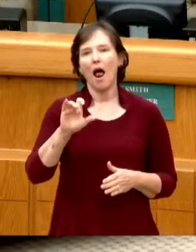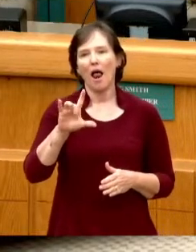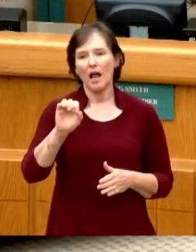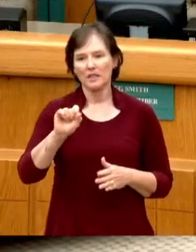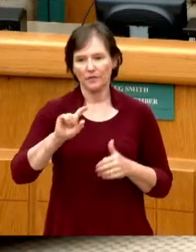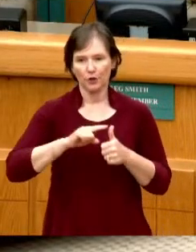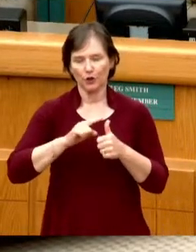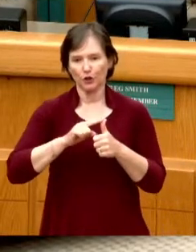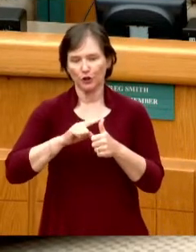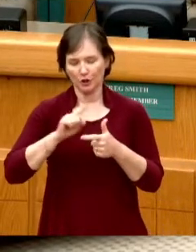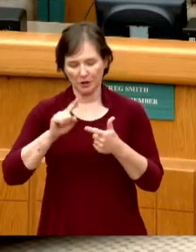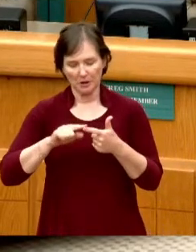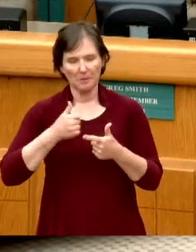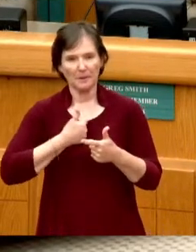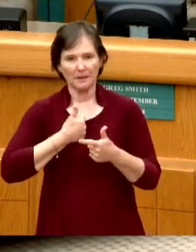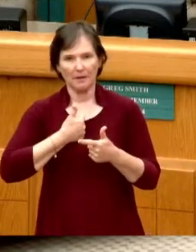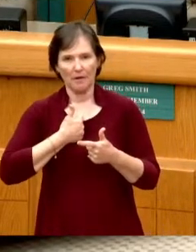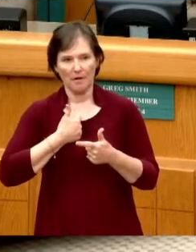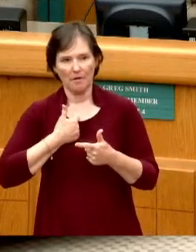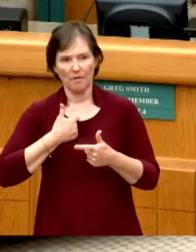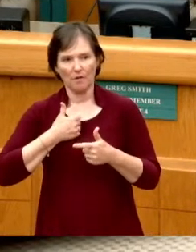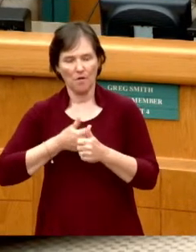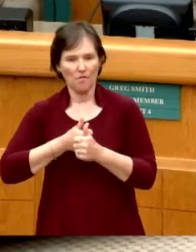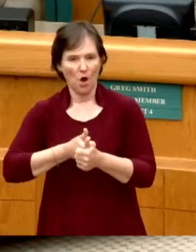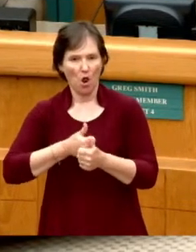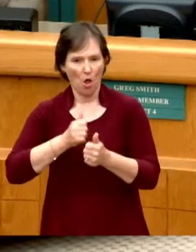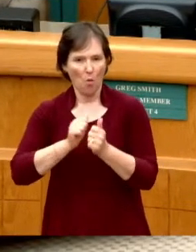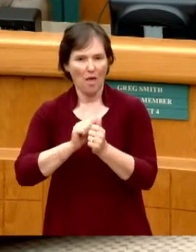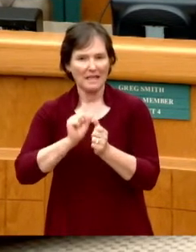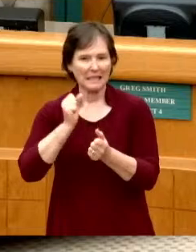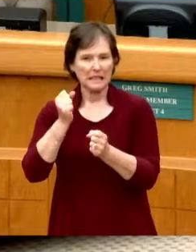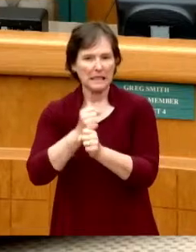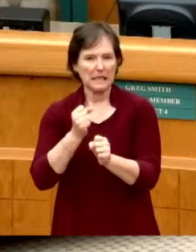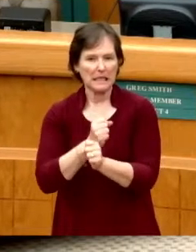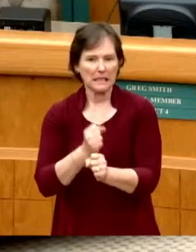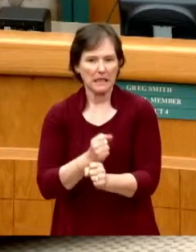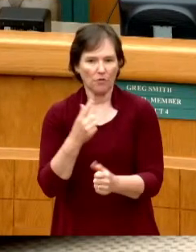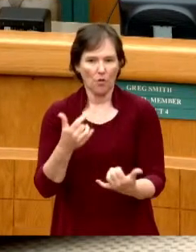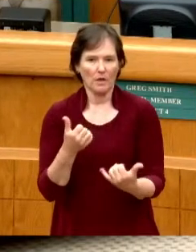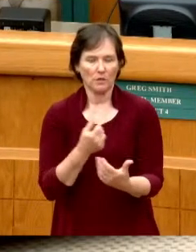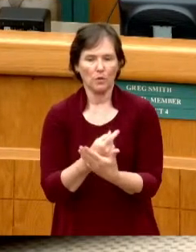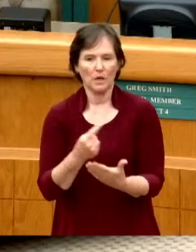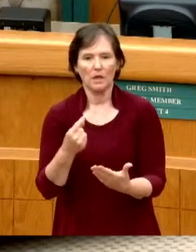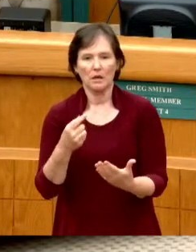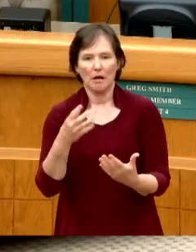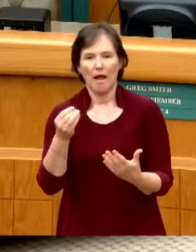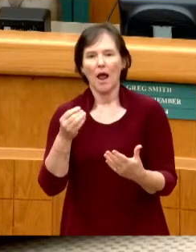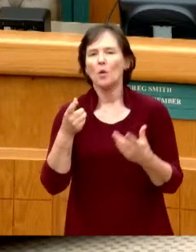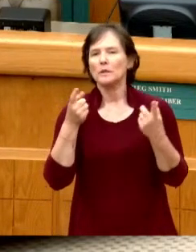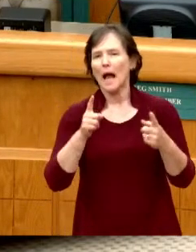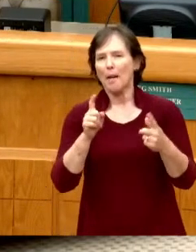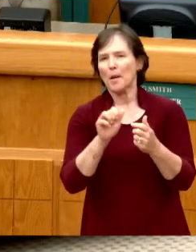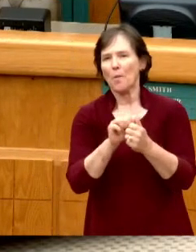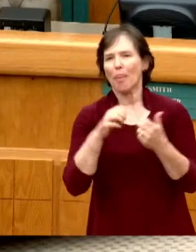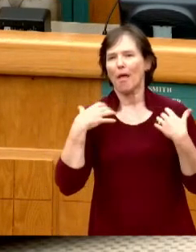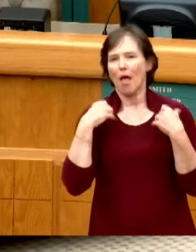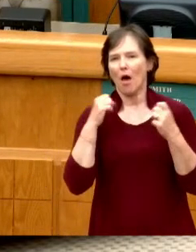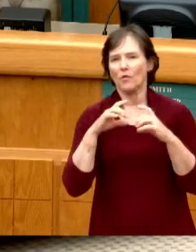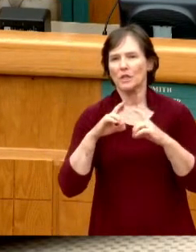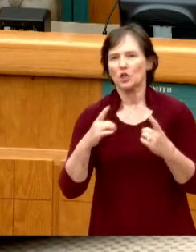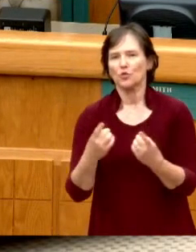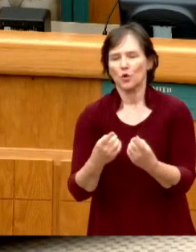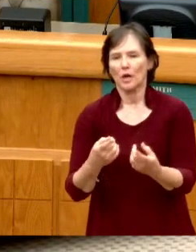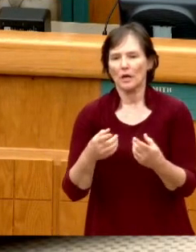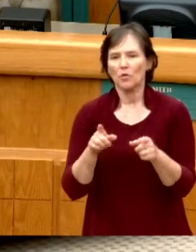will follow and give the COVID-19 statistics as well as what is going on at the health district and our